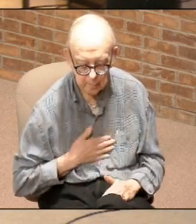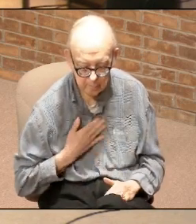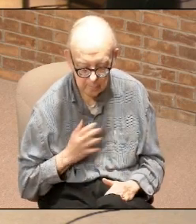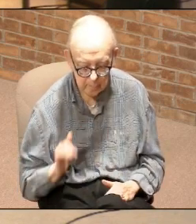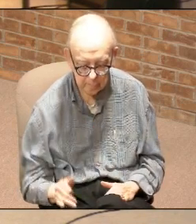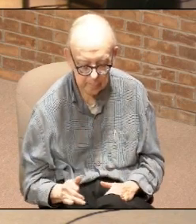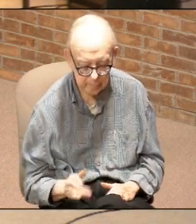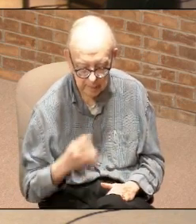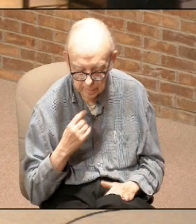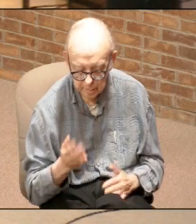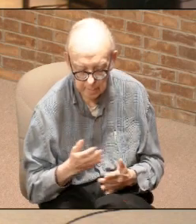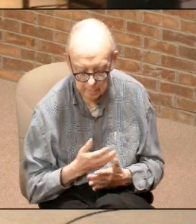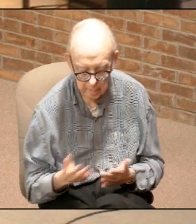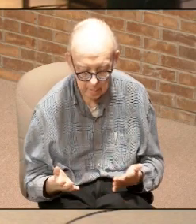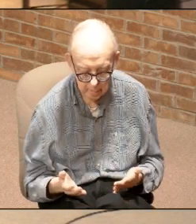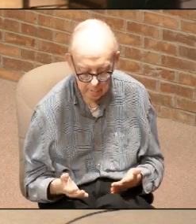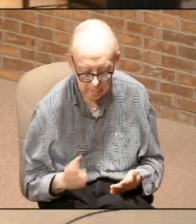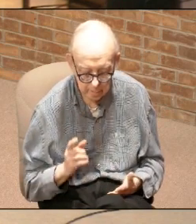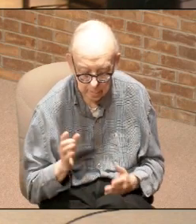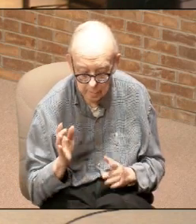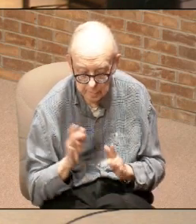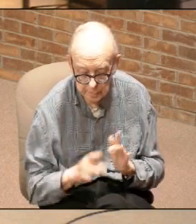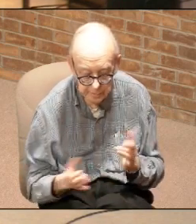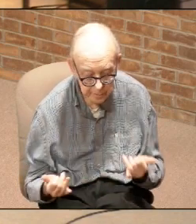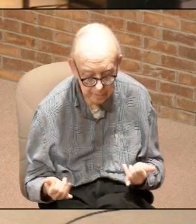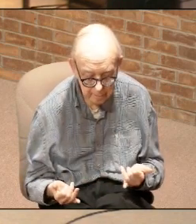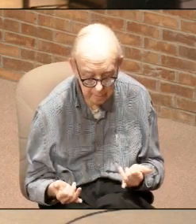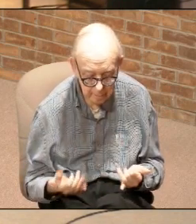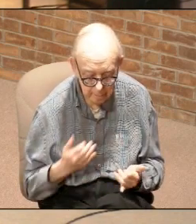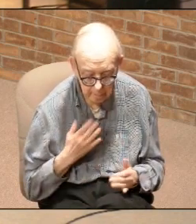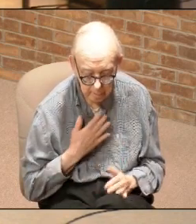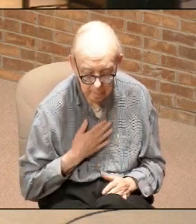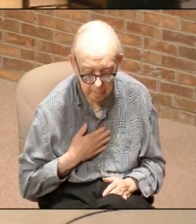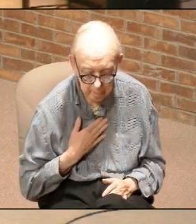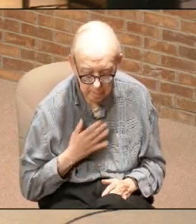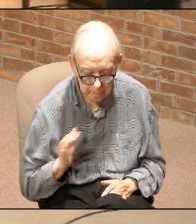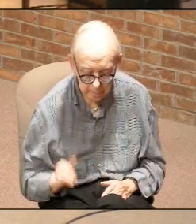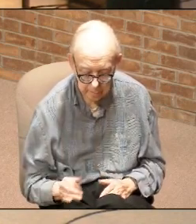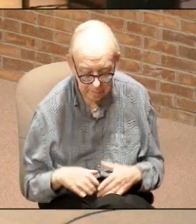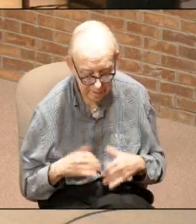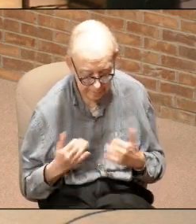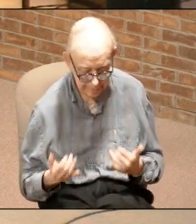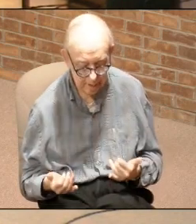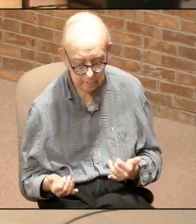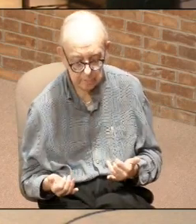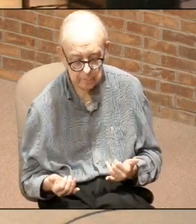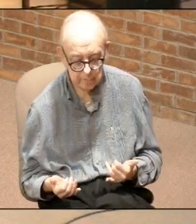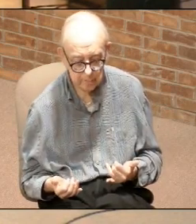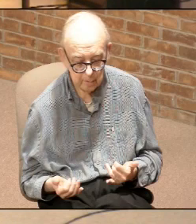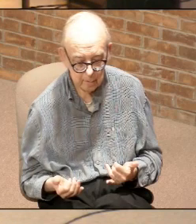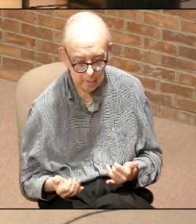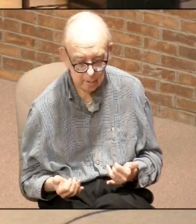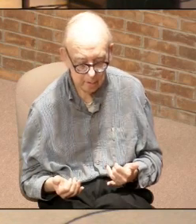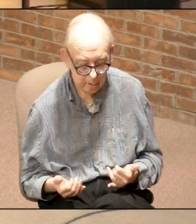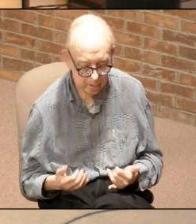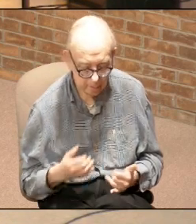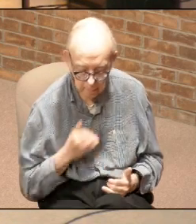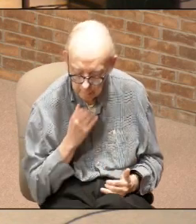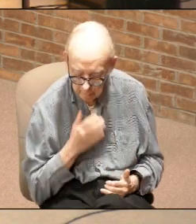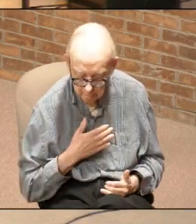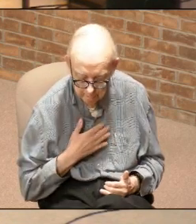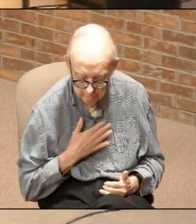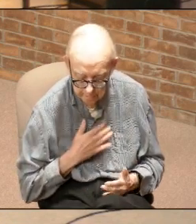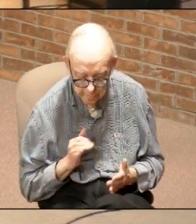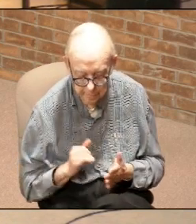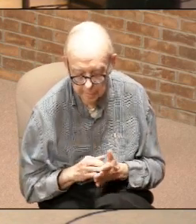let me say something to you you're missing something i'm enjoying eternal life right now i'm not enjoying